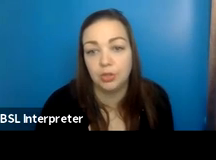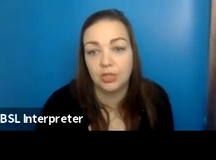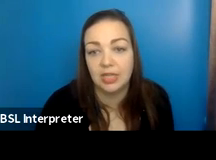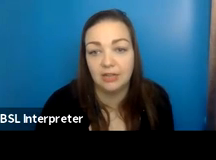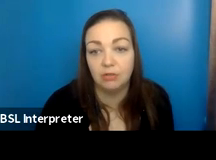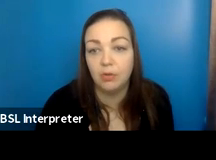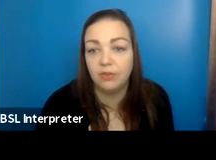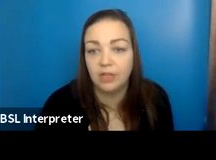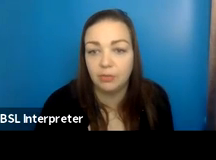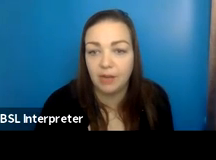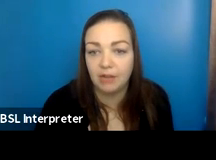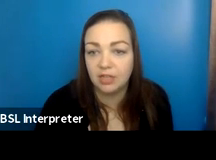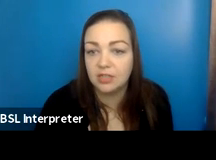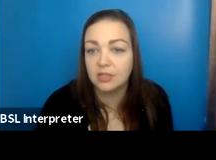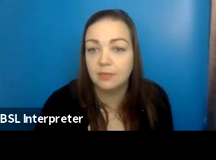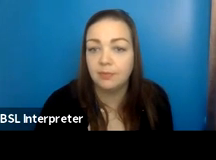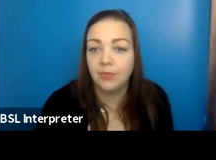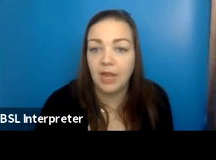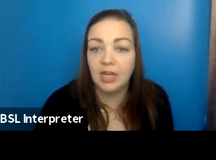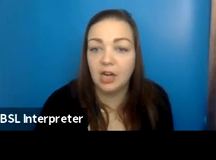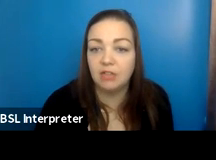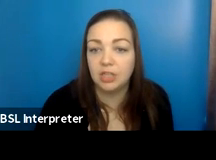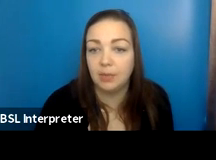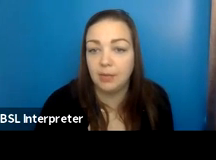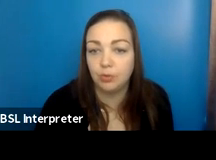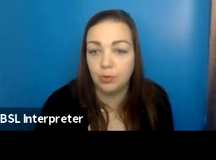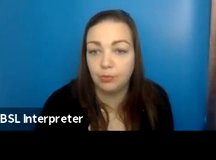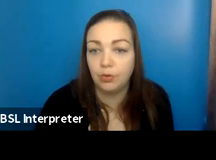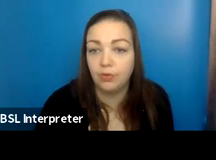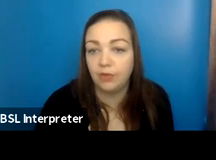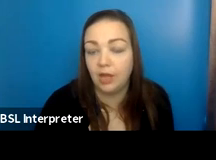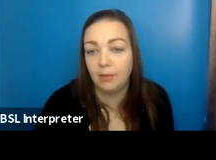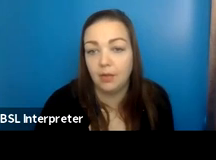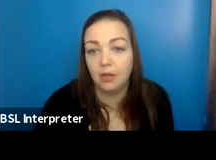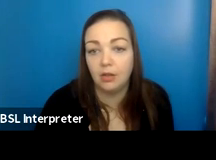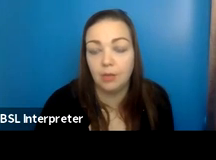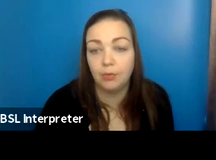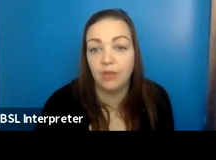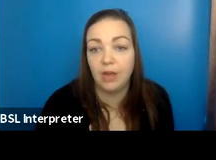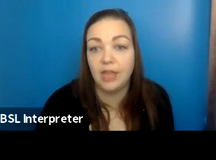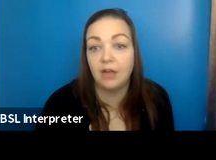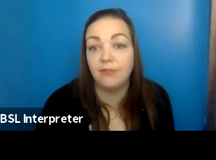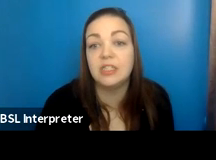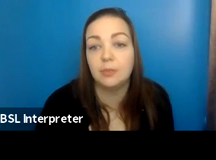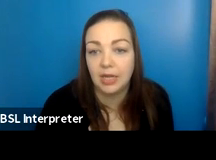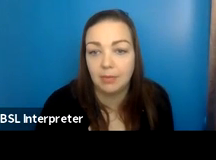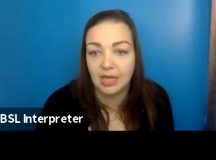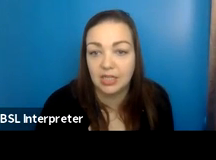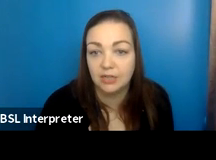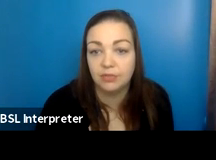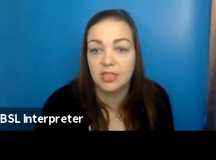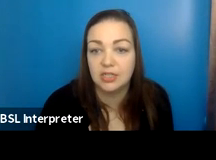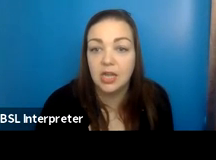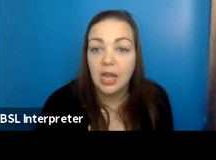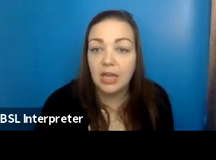those opportunities and removing those barriers and encouraging people to improve how they are visibly